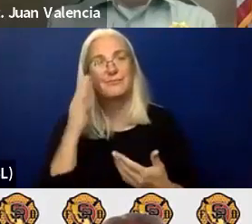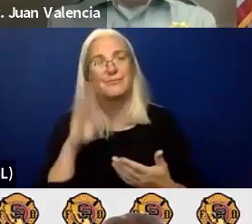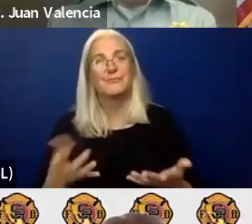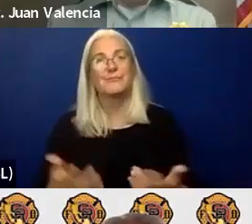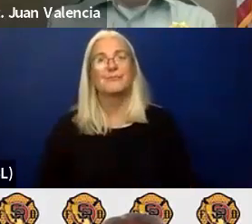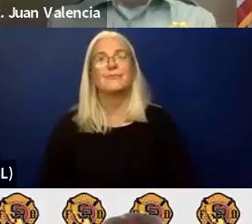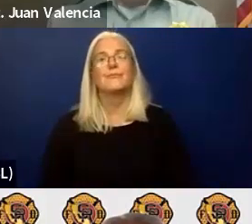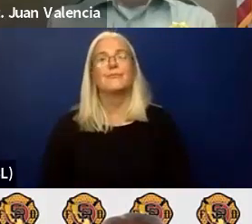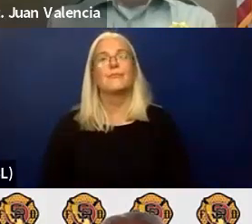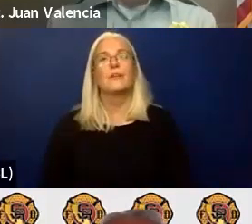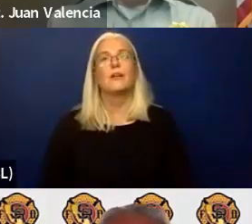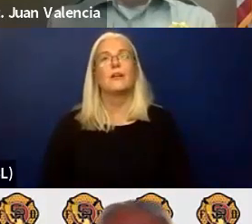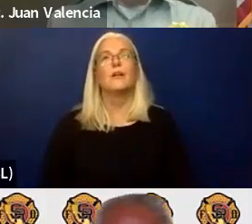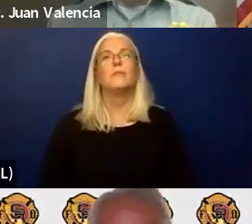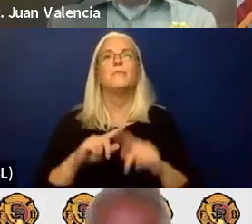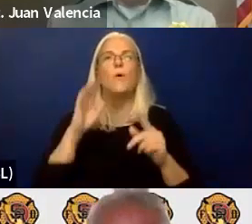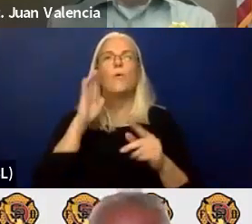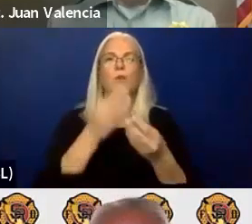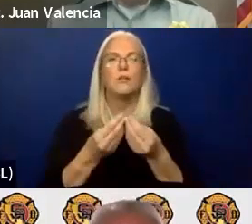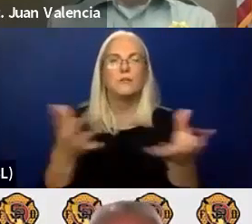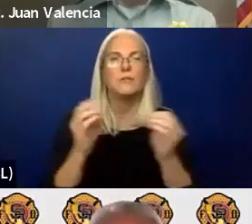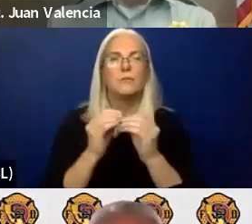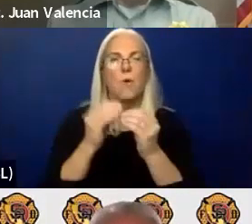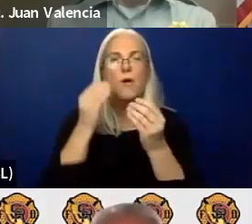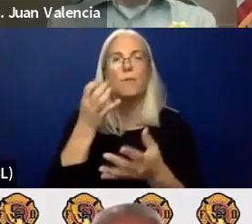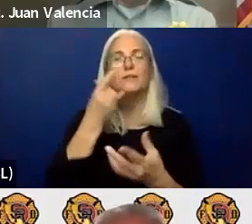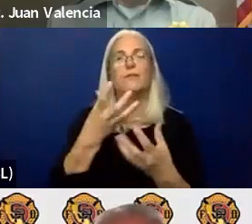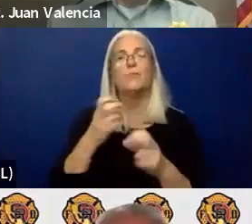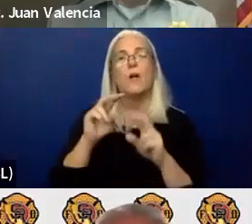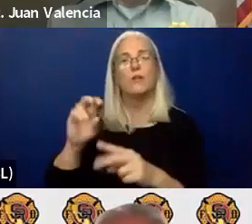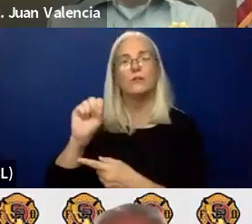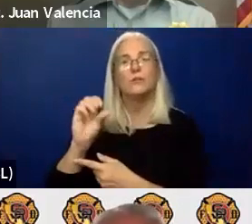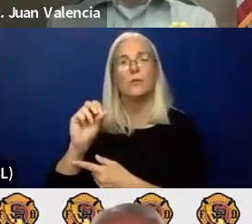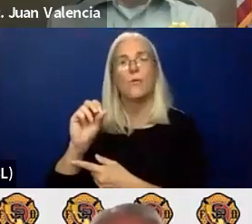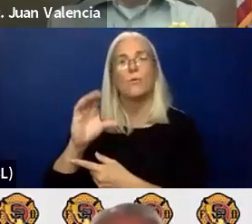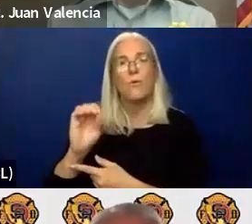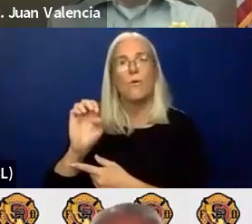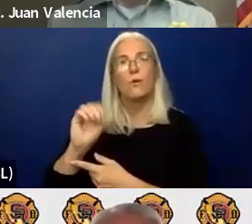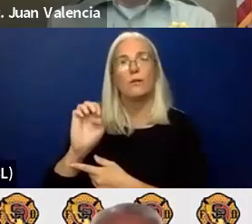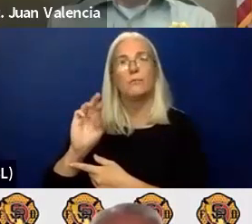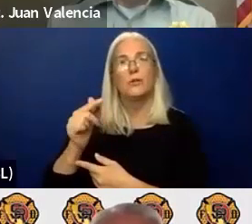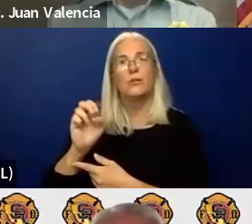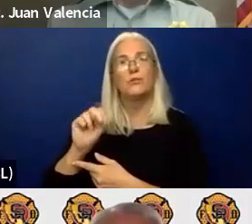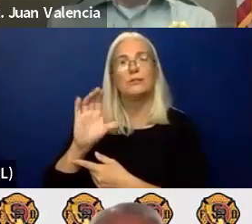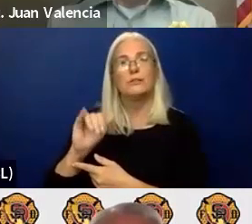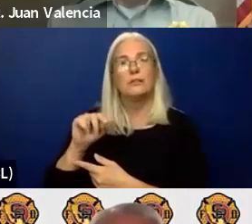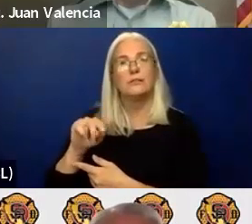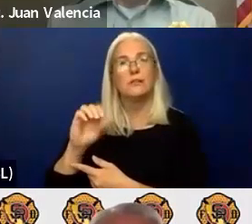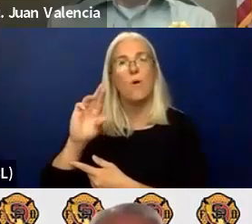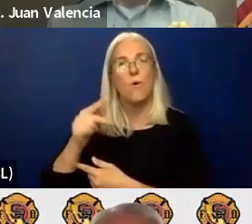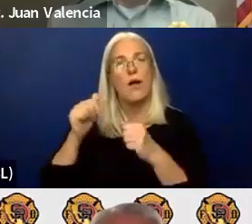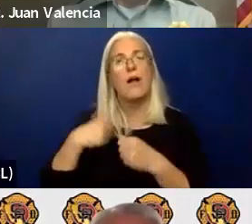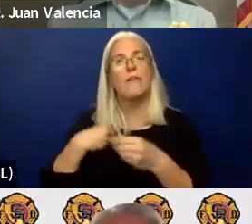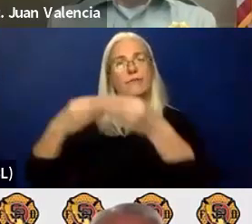go to socoemergency.org. And I'm so grateful to everyone on this screen and so grateful to all of the